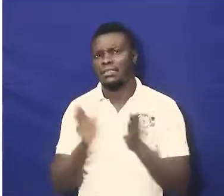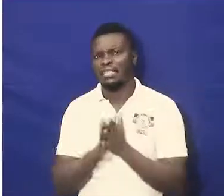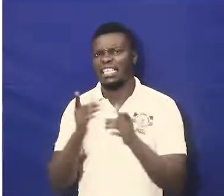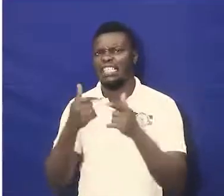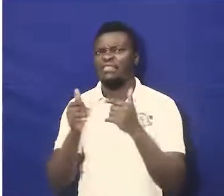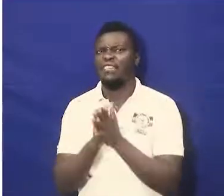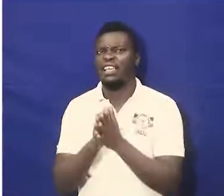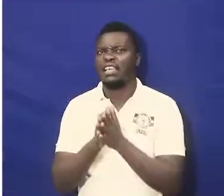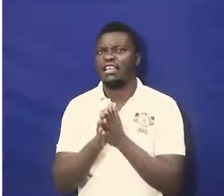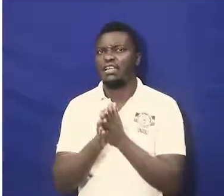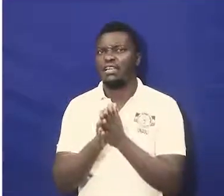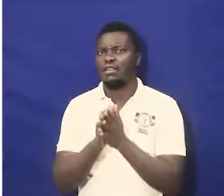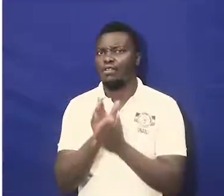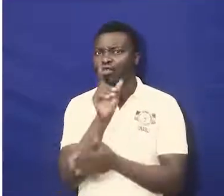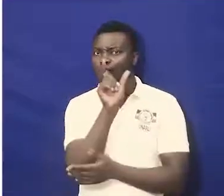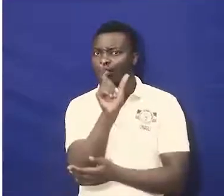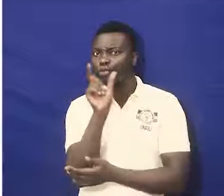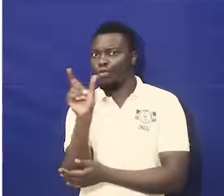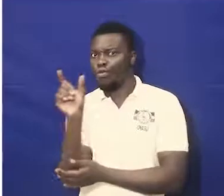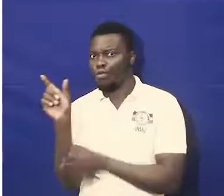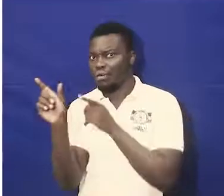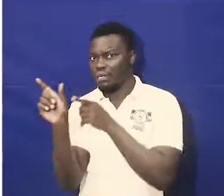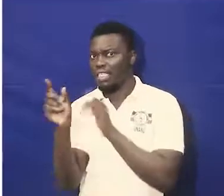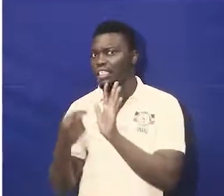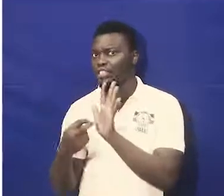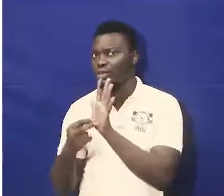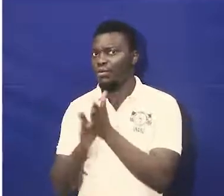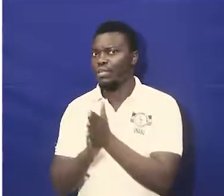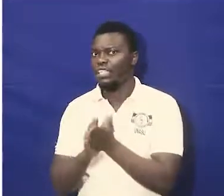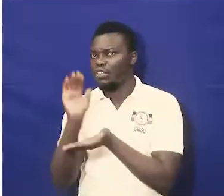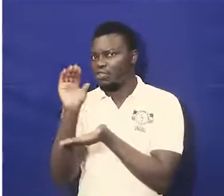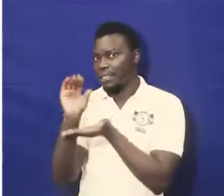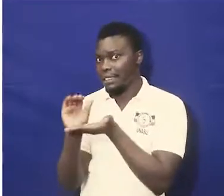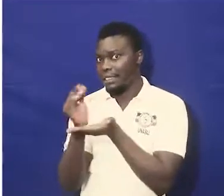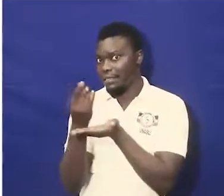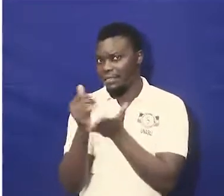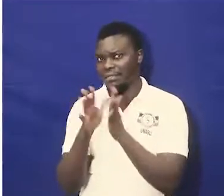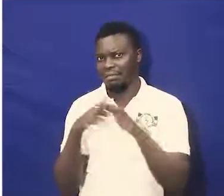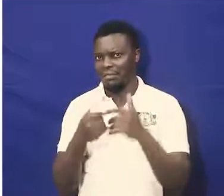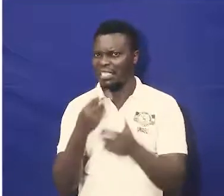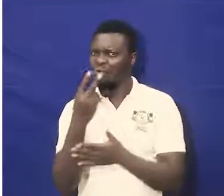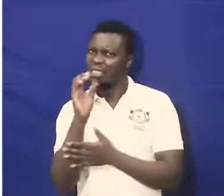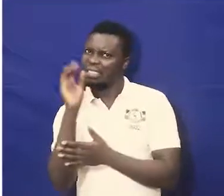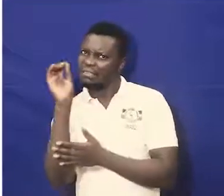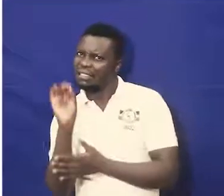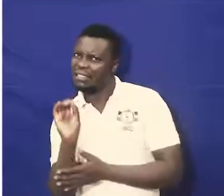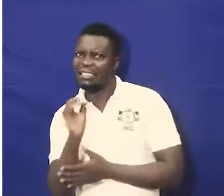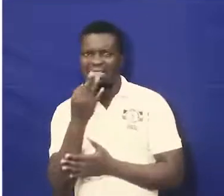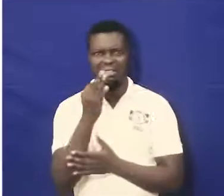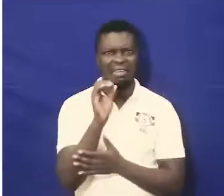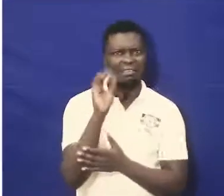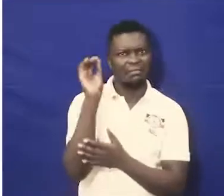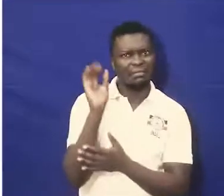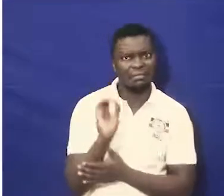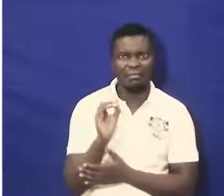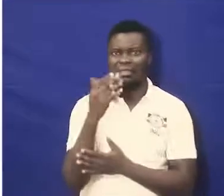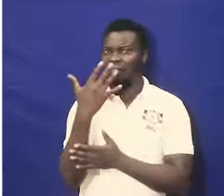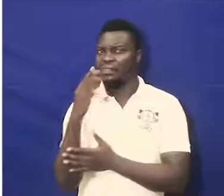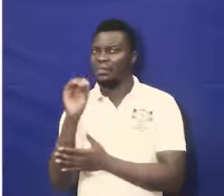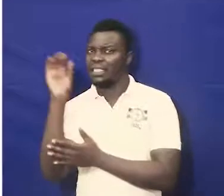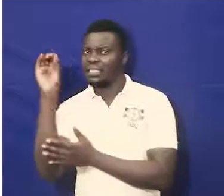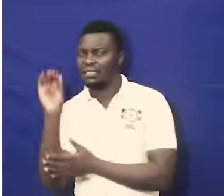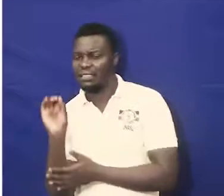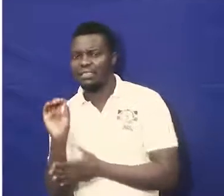terms showing discount. It can be 20%, 30%,